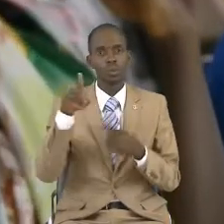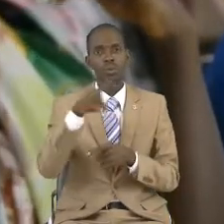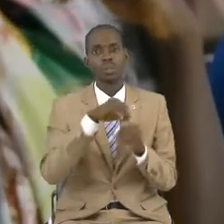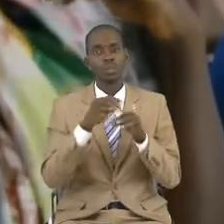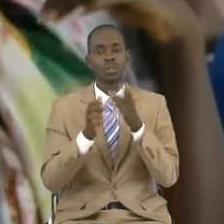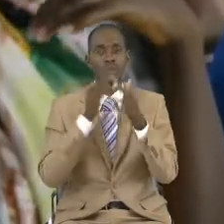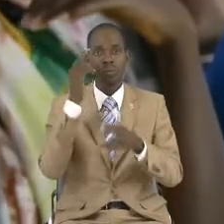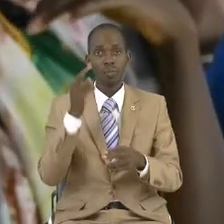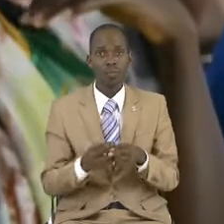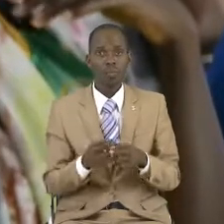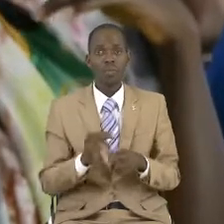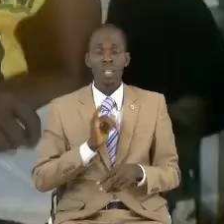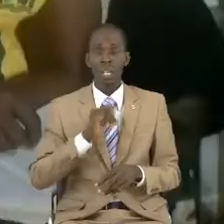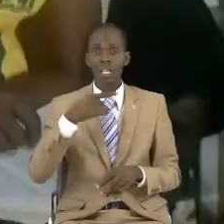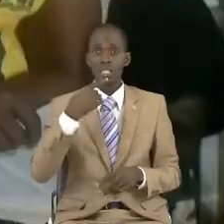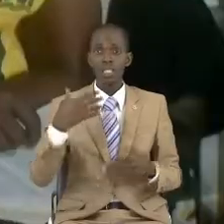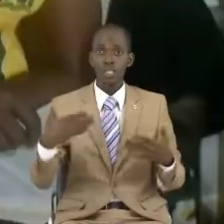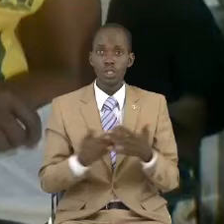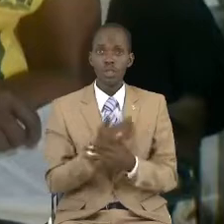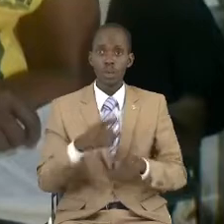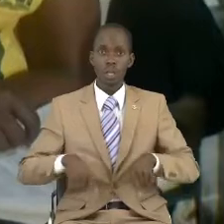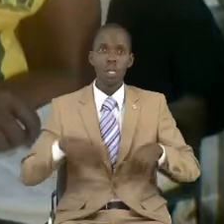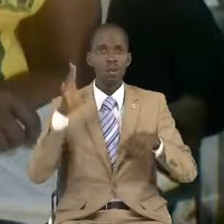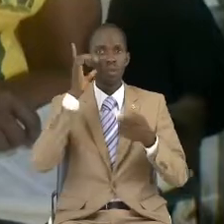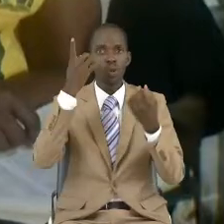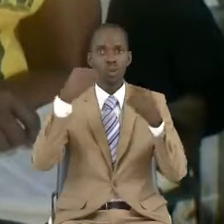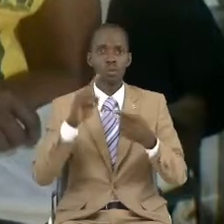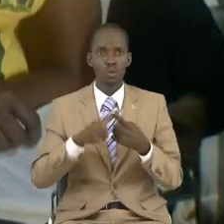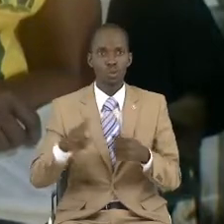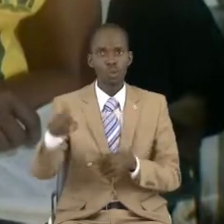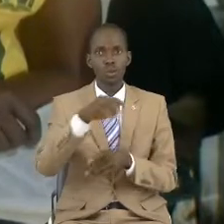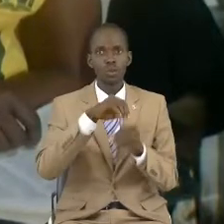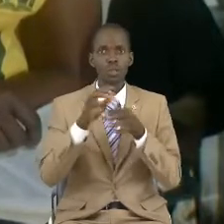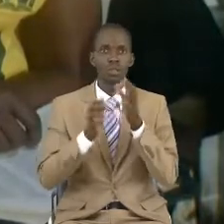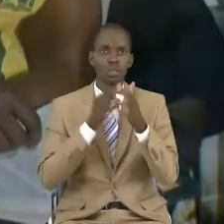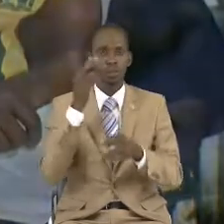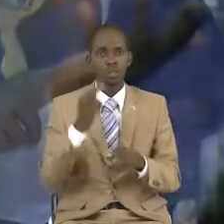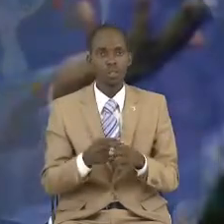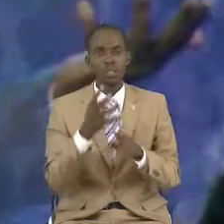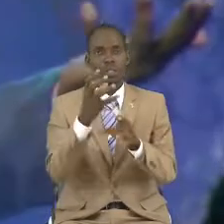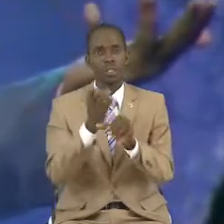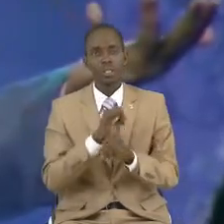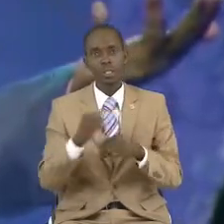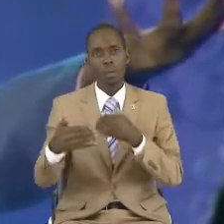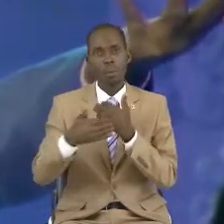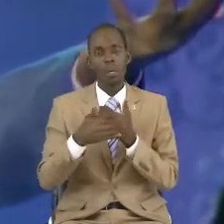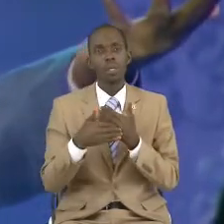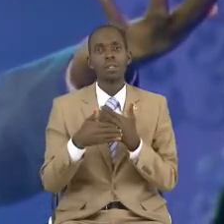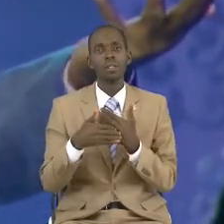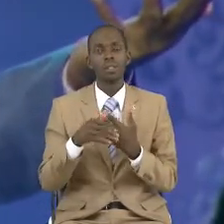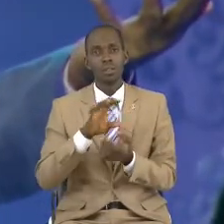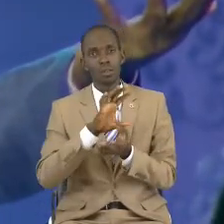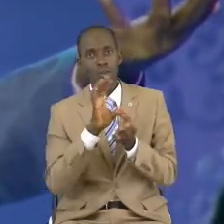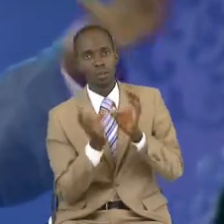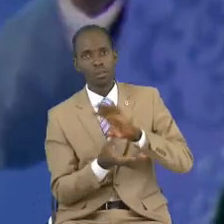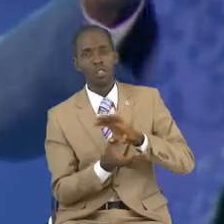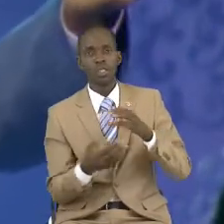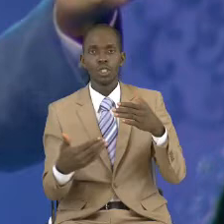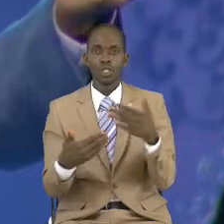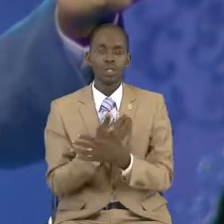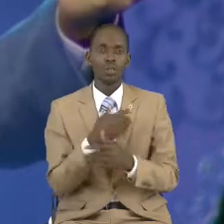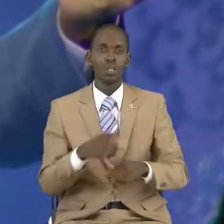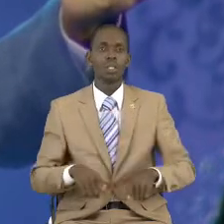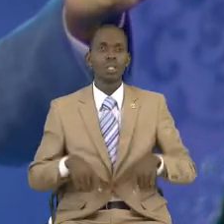i say new life welcome to you recovery conversion new life